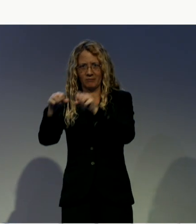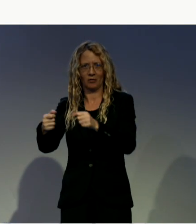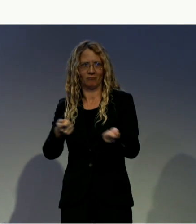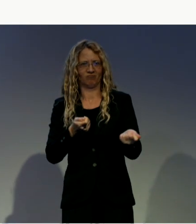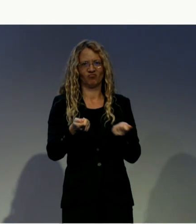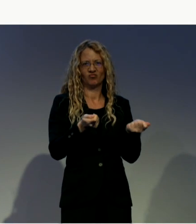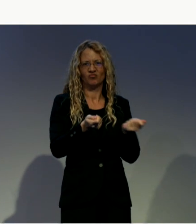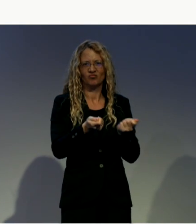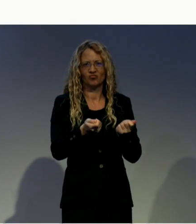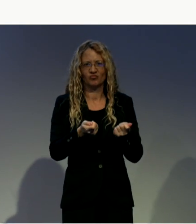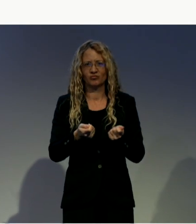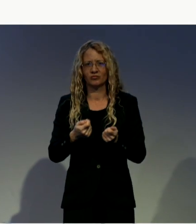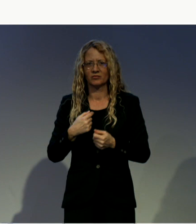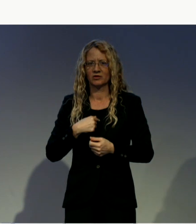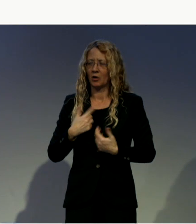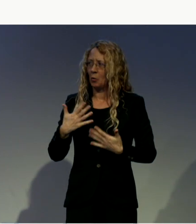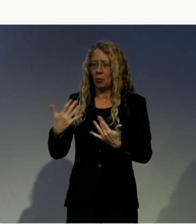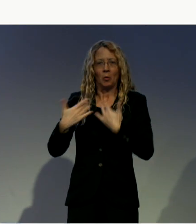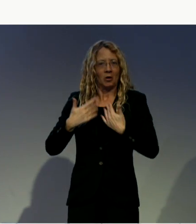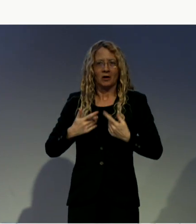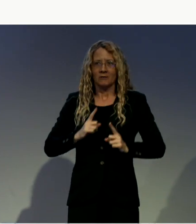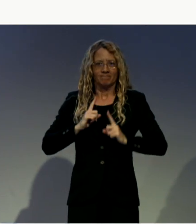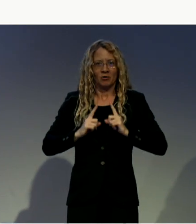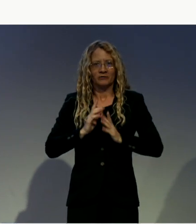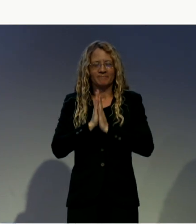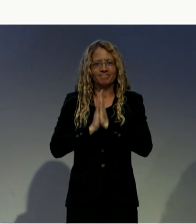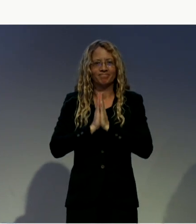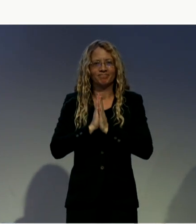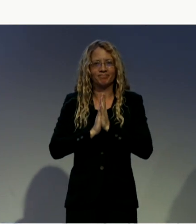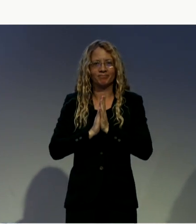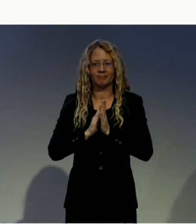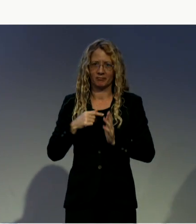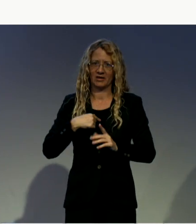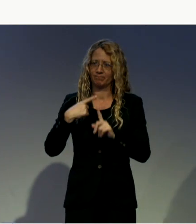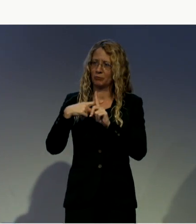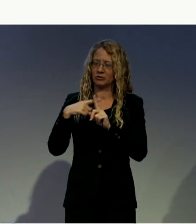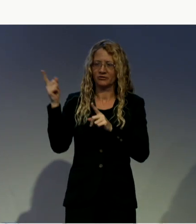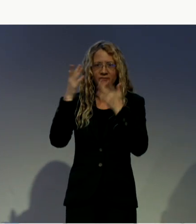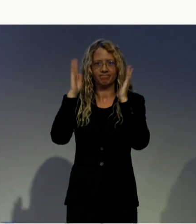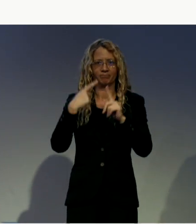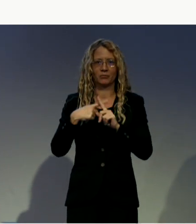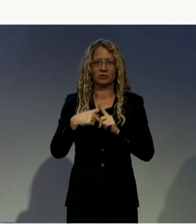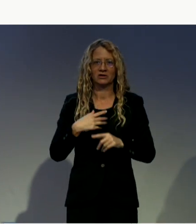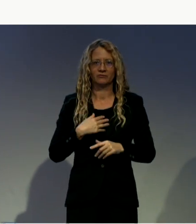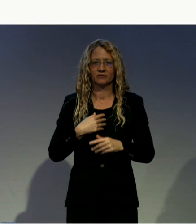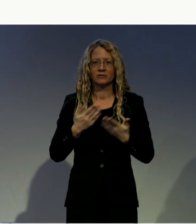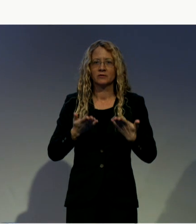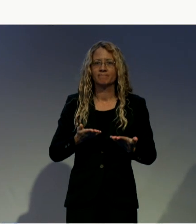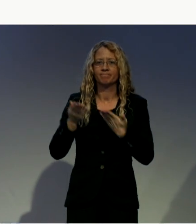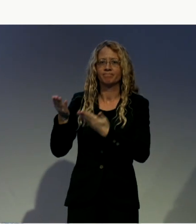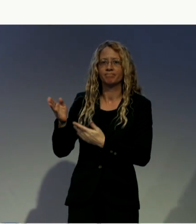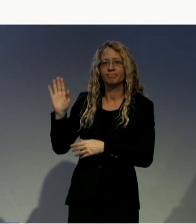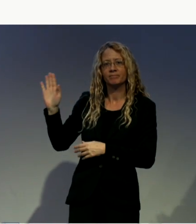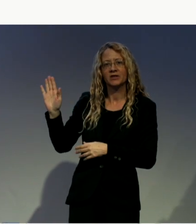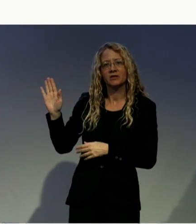thinking. Okay. Thank you very much. I'm now going to hand over to you so that you can explain to us